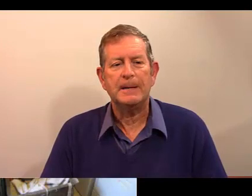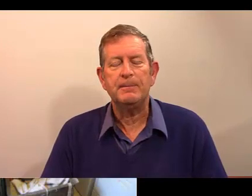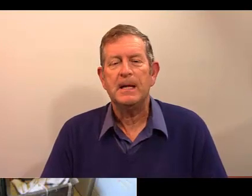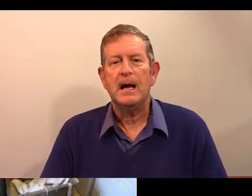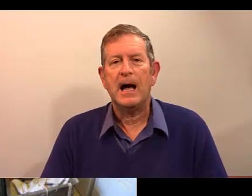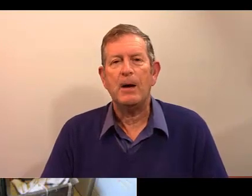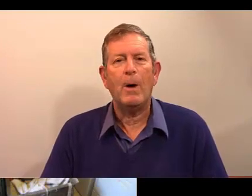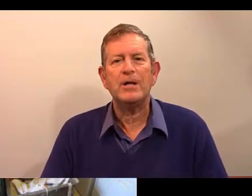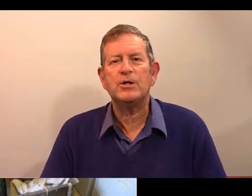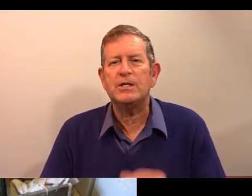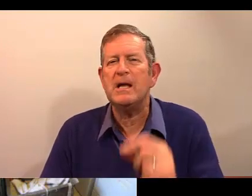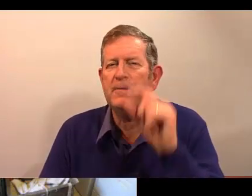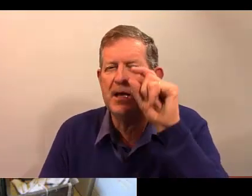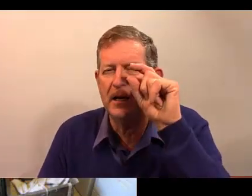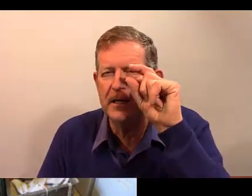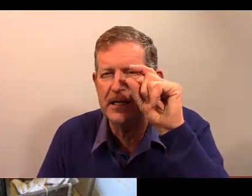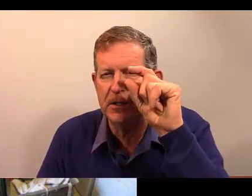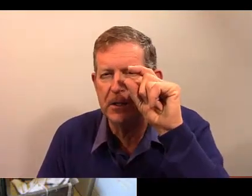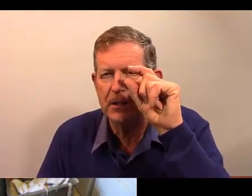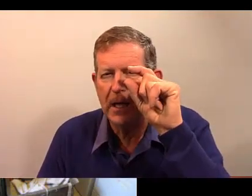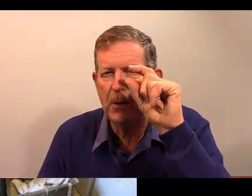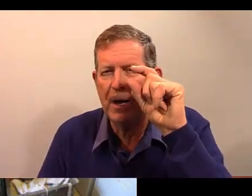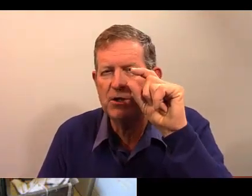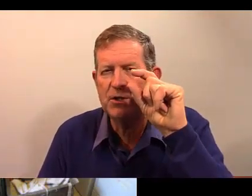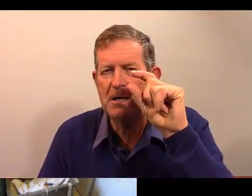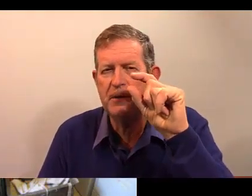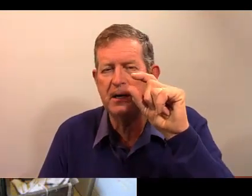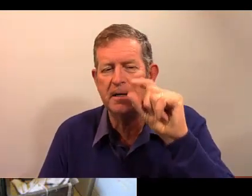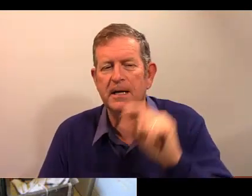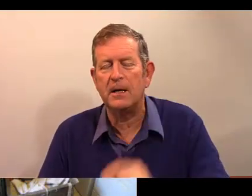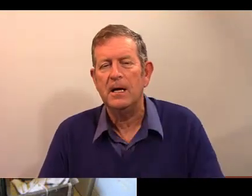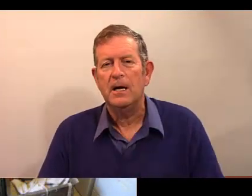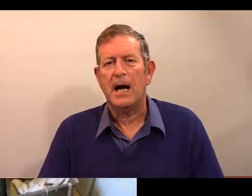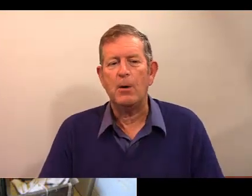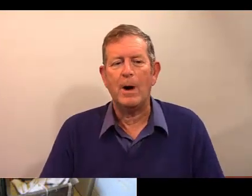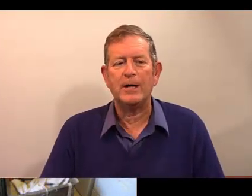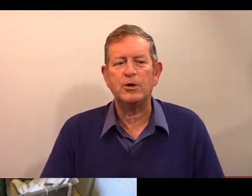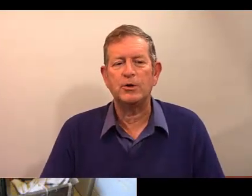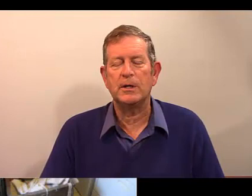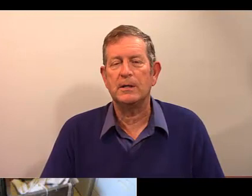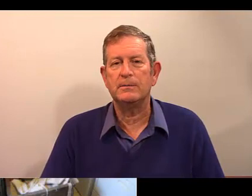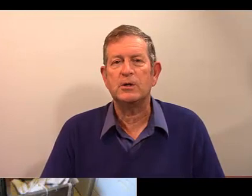baseball. I watch TV a little. I watch